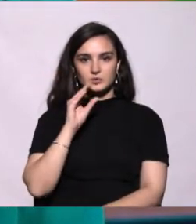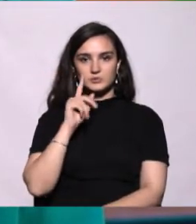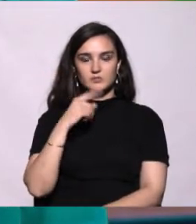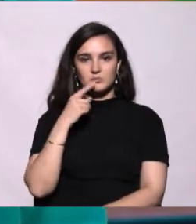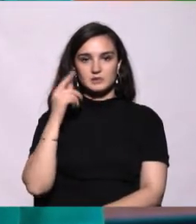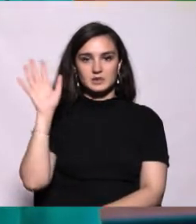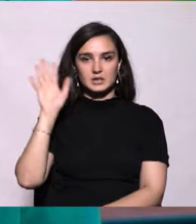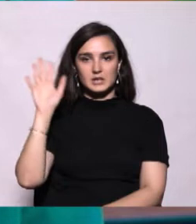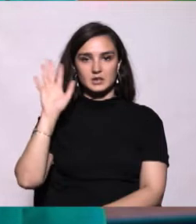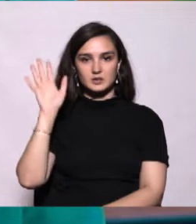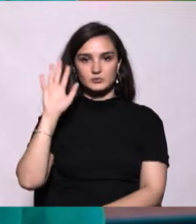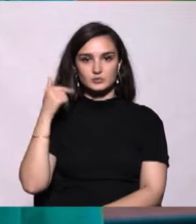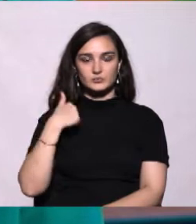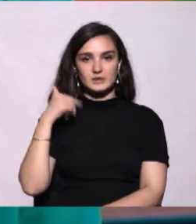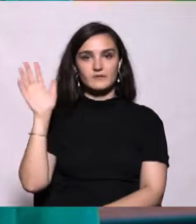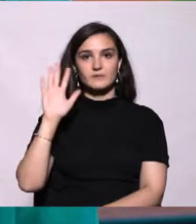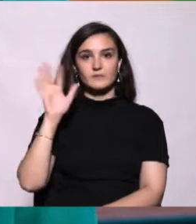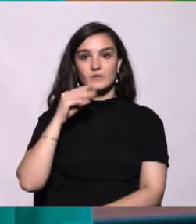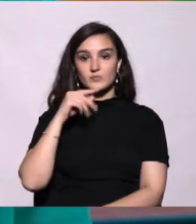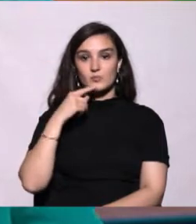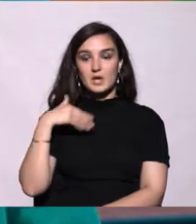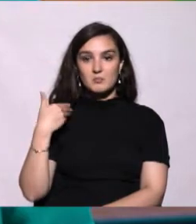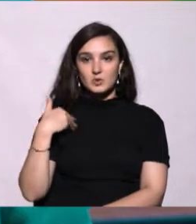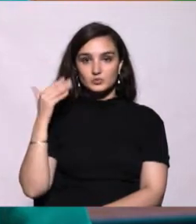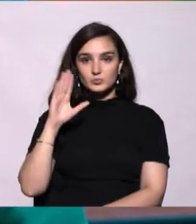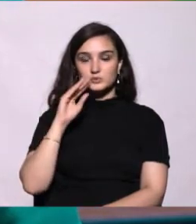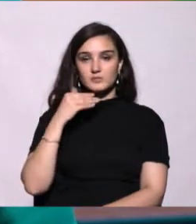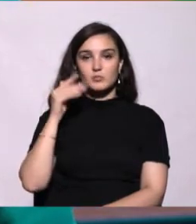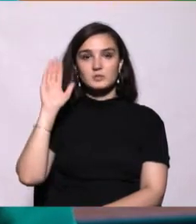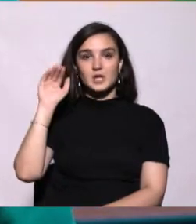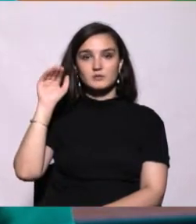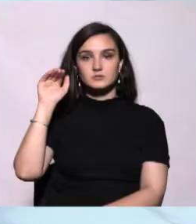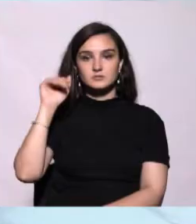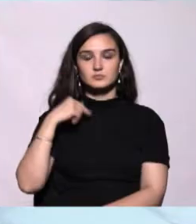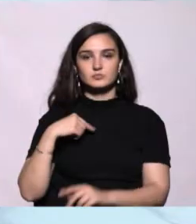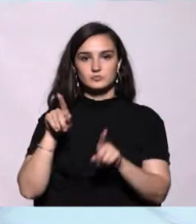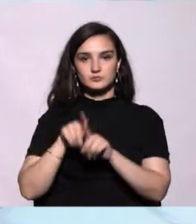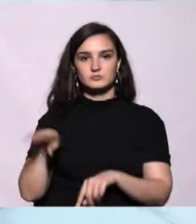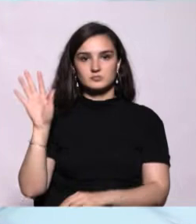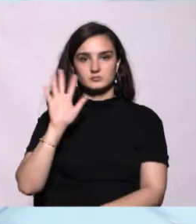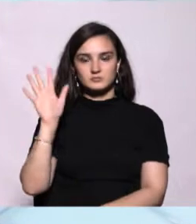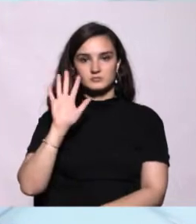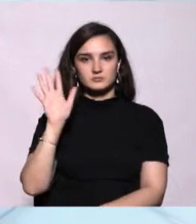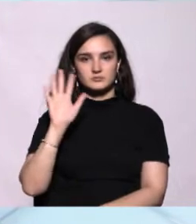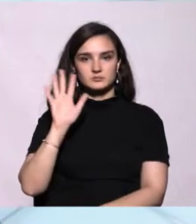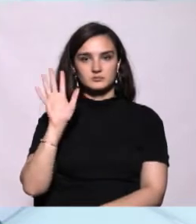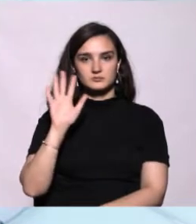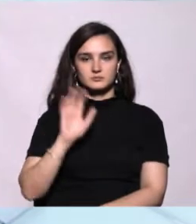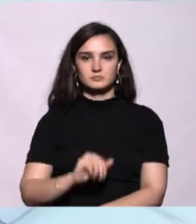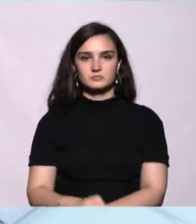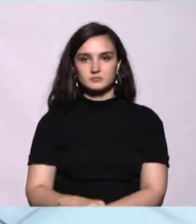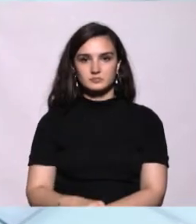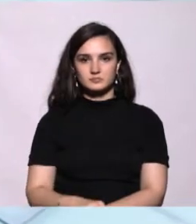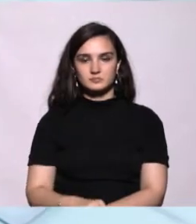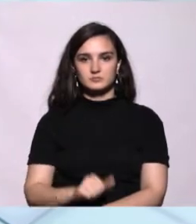hello, we wave our hand. And when we say goodbye, we also wave our hand.